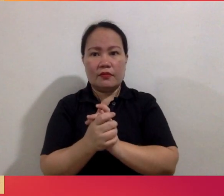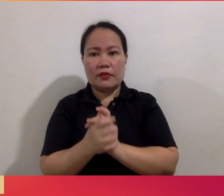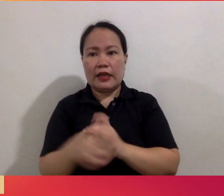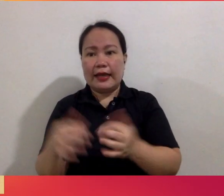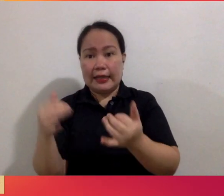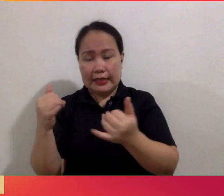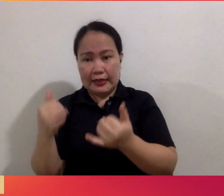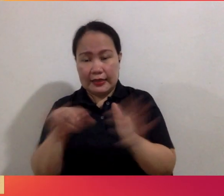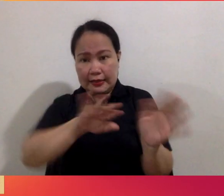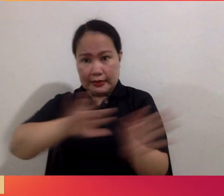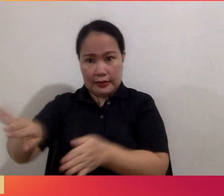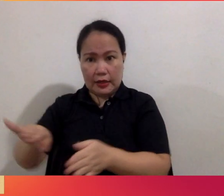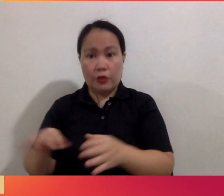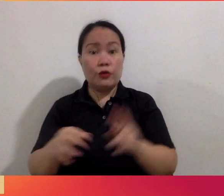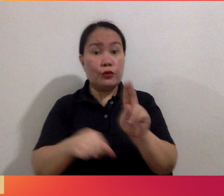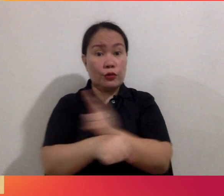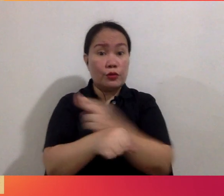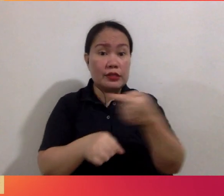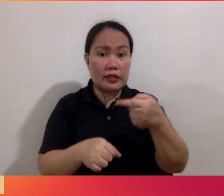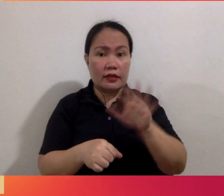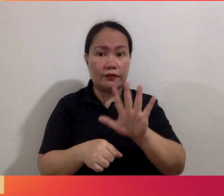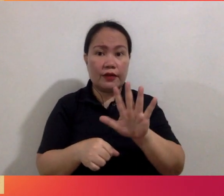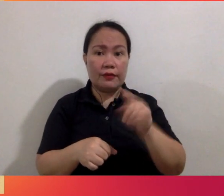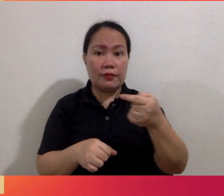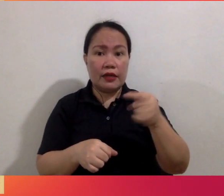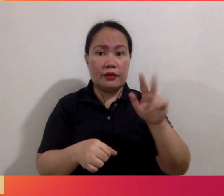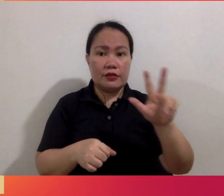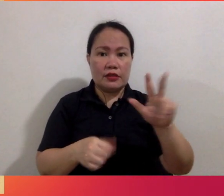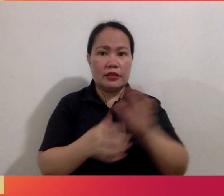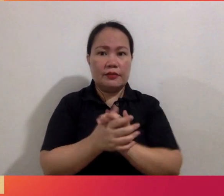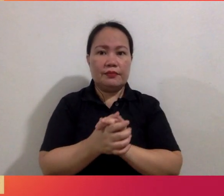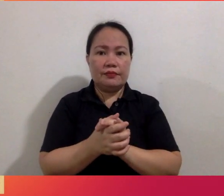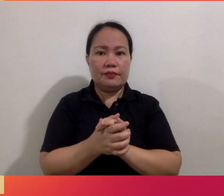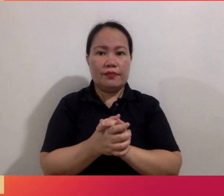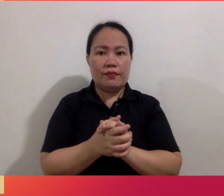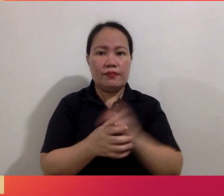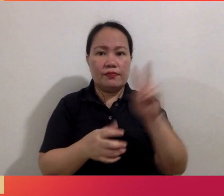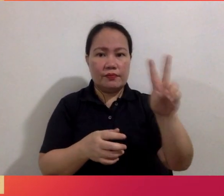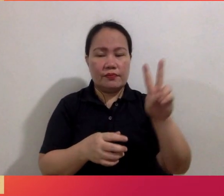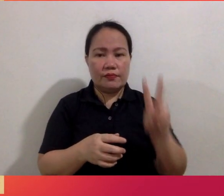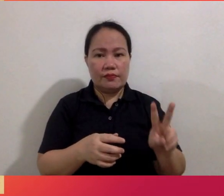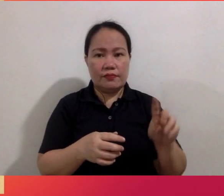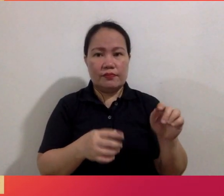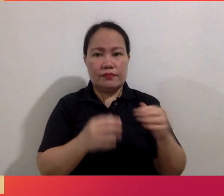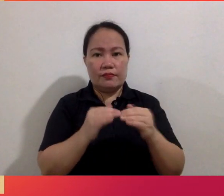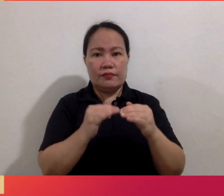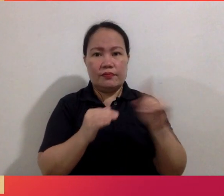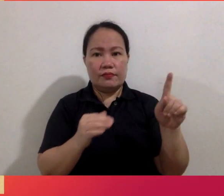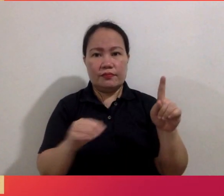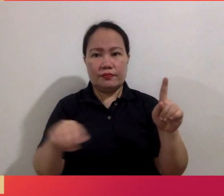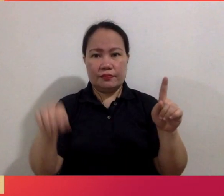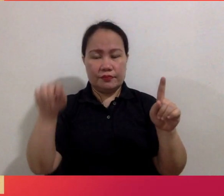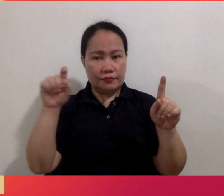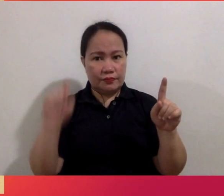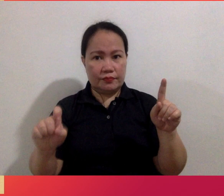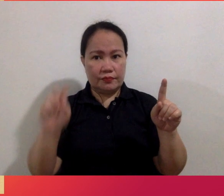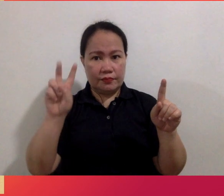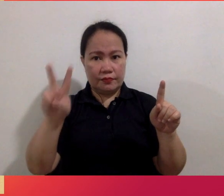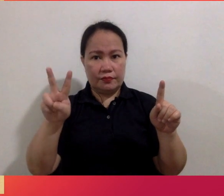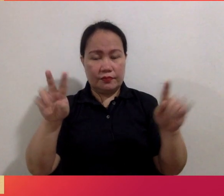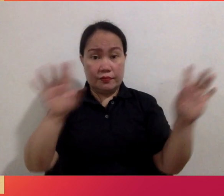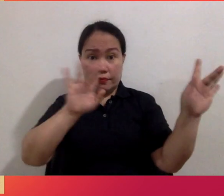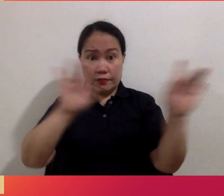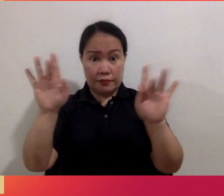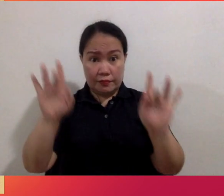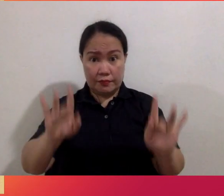Yung sa isa naman, x squared is equal to 5 minus 3 over 2. And that is 2 over 2 is equal to 1.